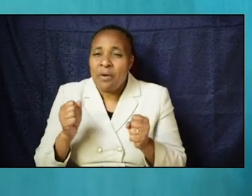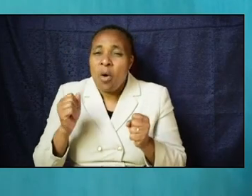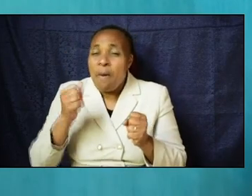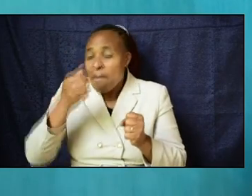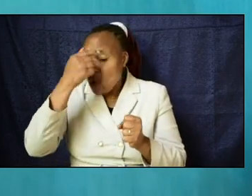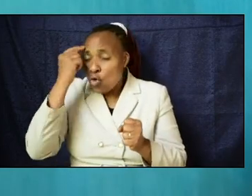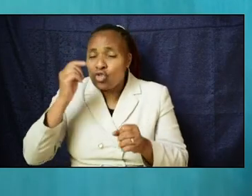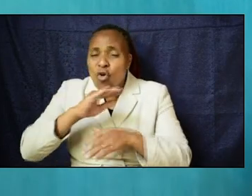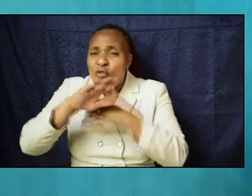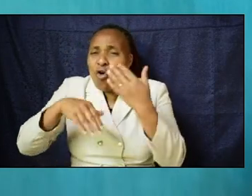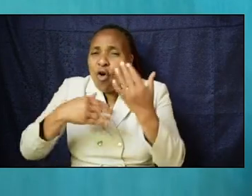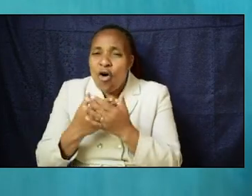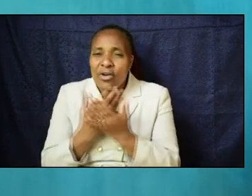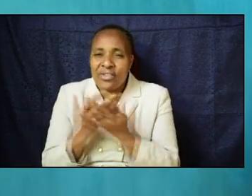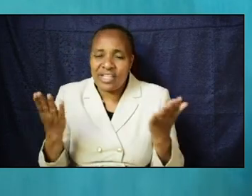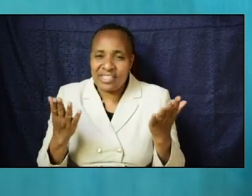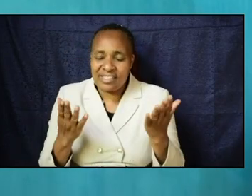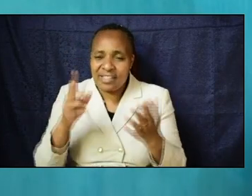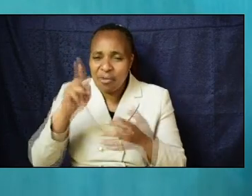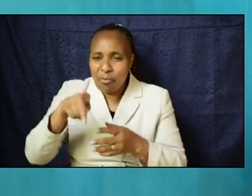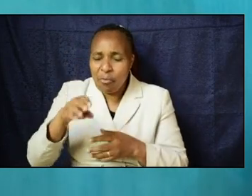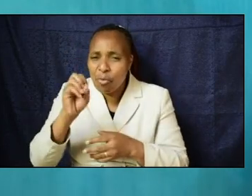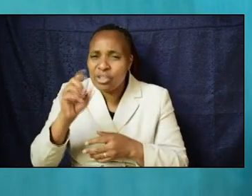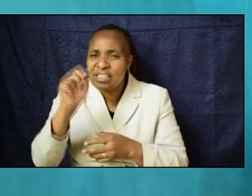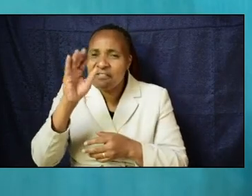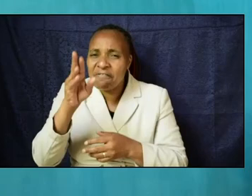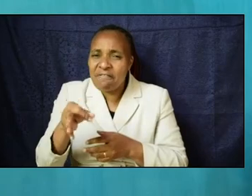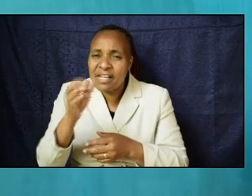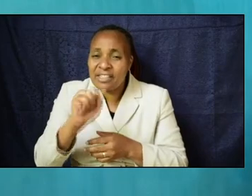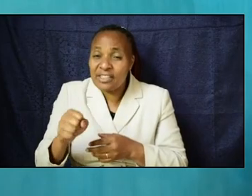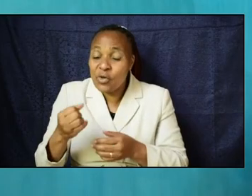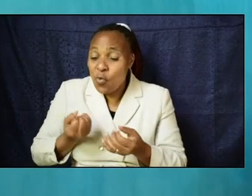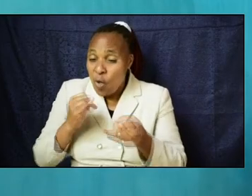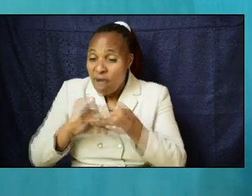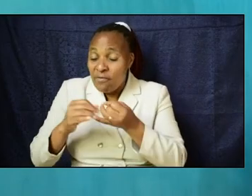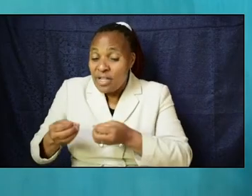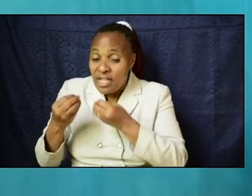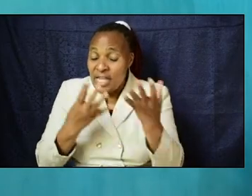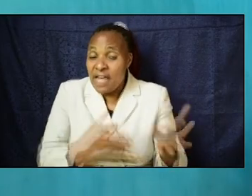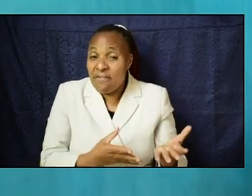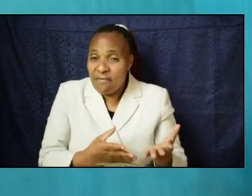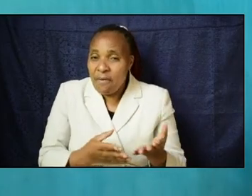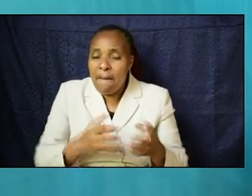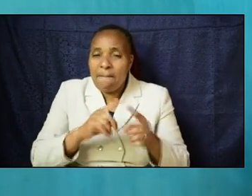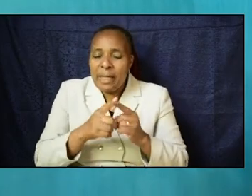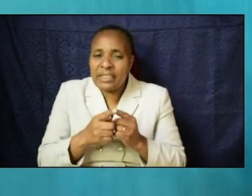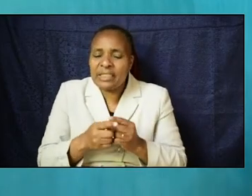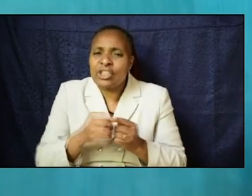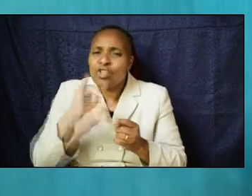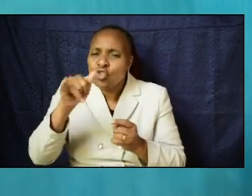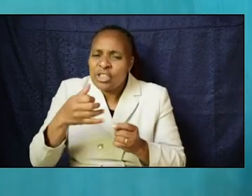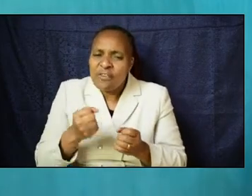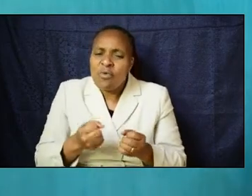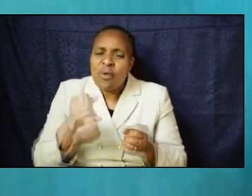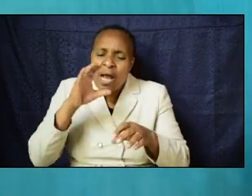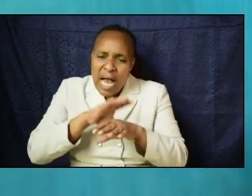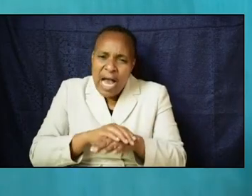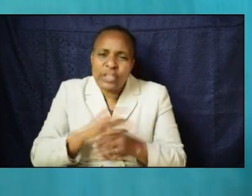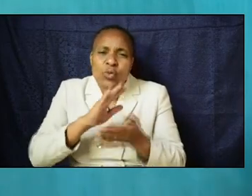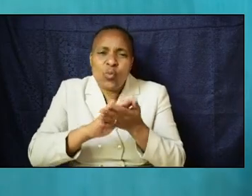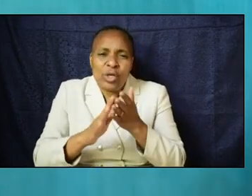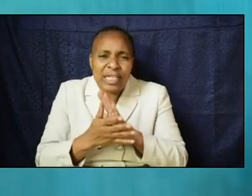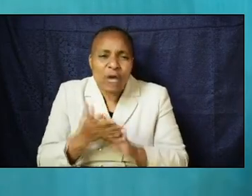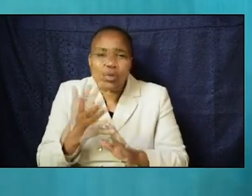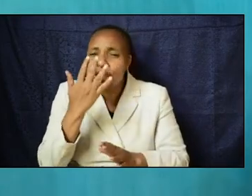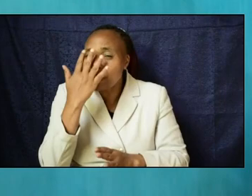honesty, whatever Potiphar's wife wanted to grant him, he got it, and he got it without guilt, without